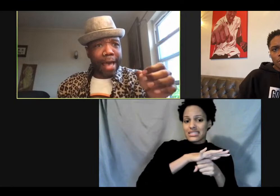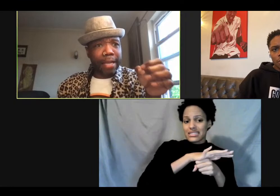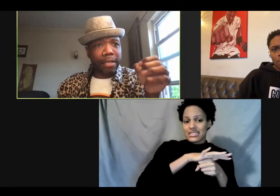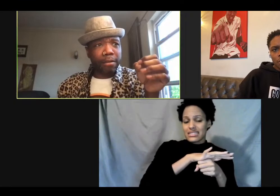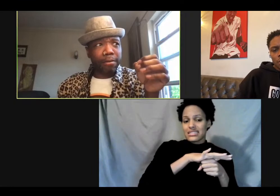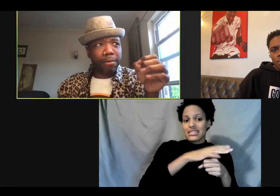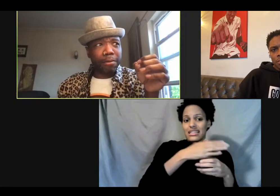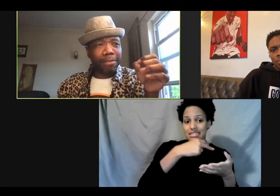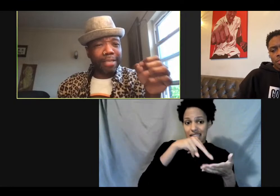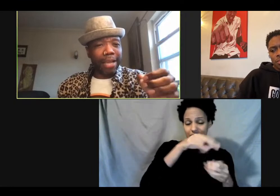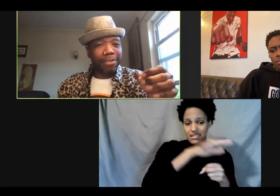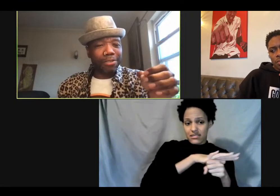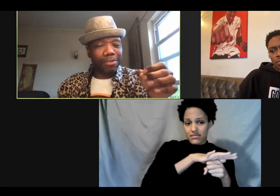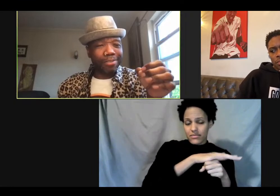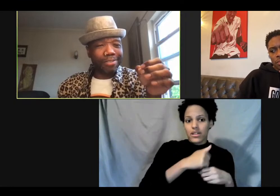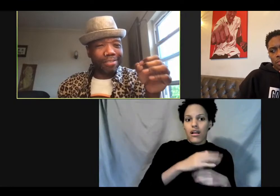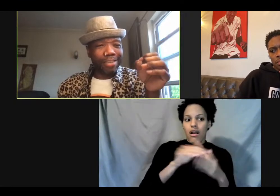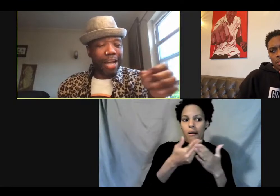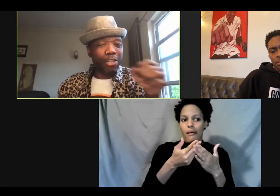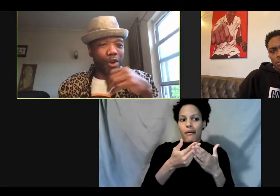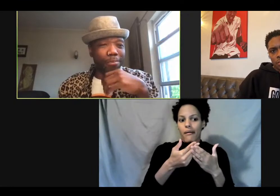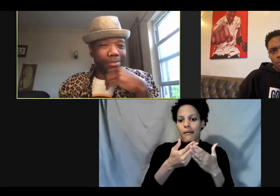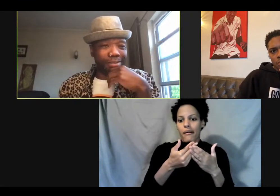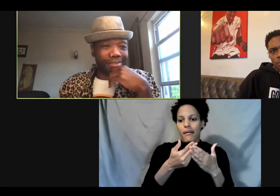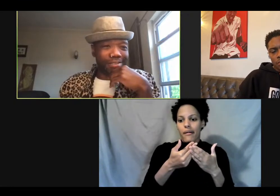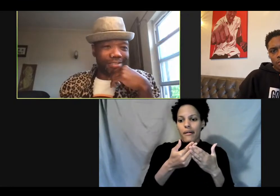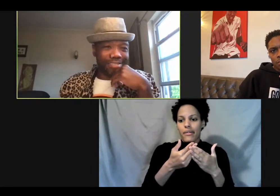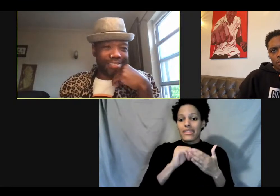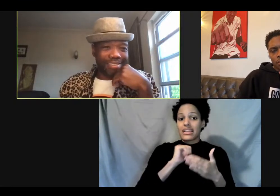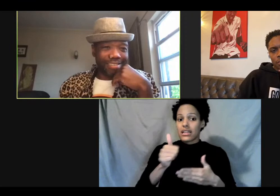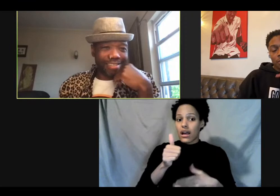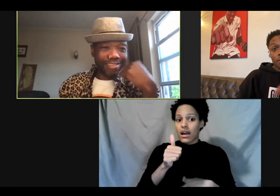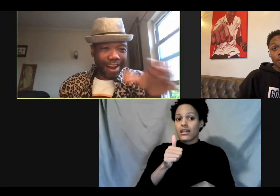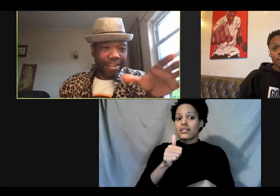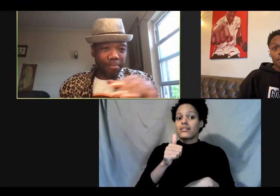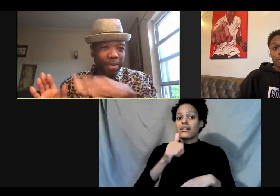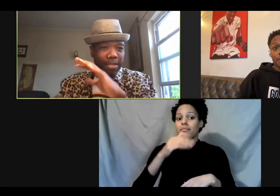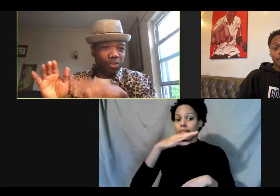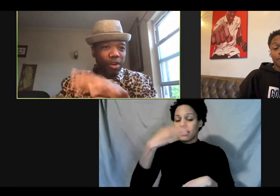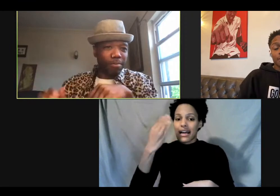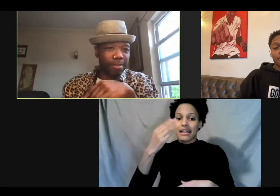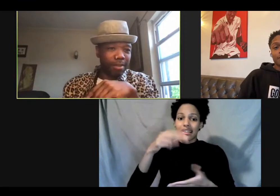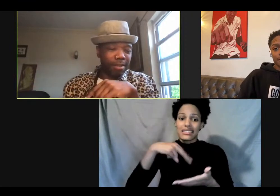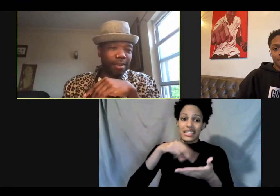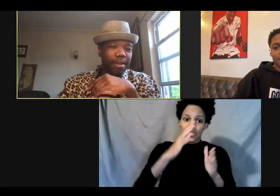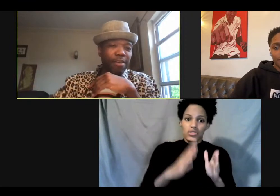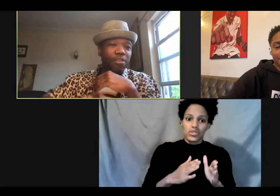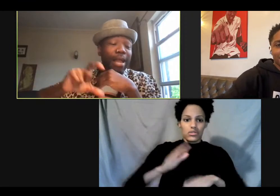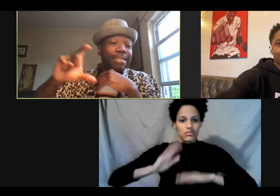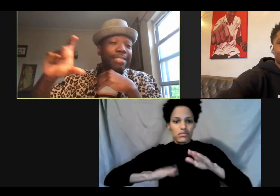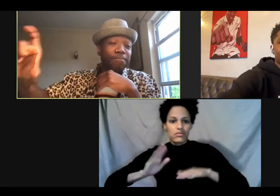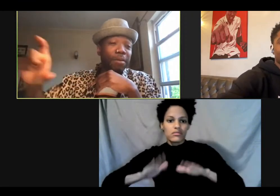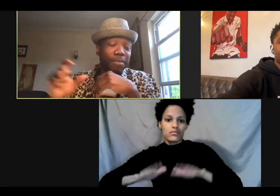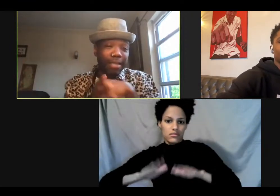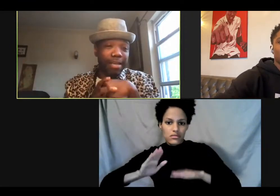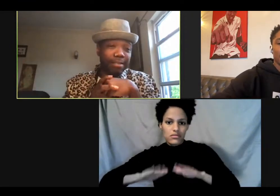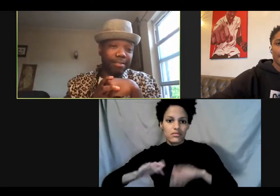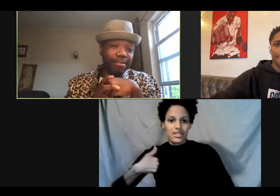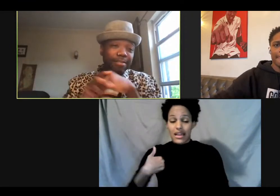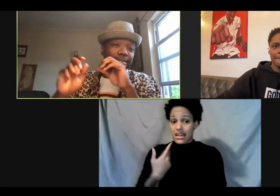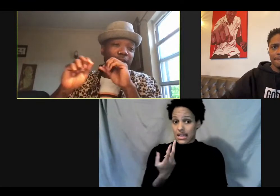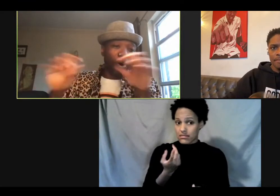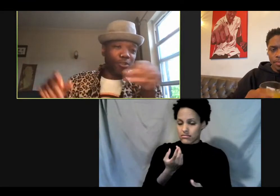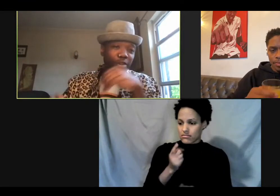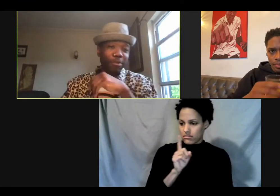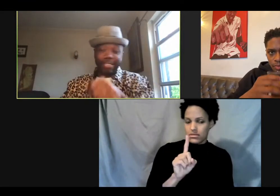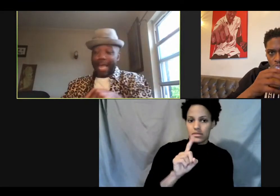Black dancers got drums, right? They played the drums. And then when I stepped up to dance,